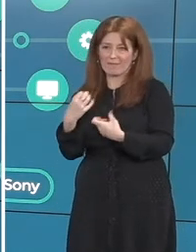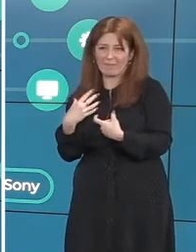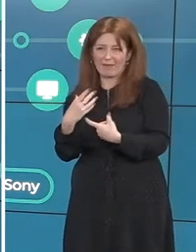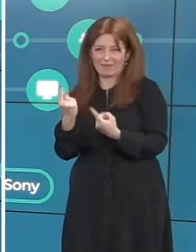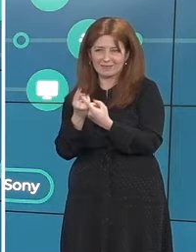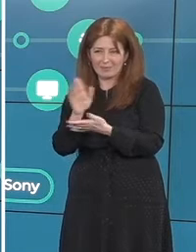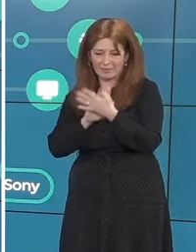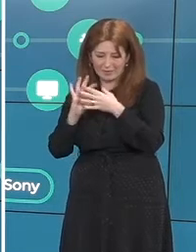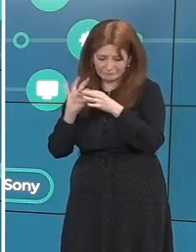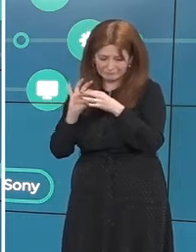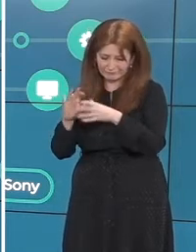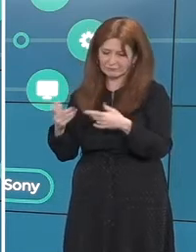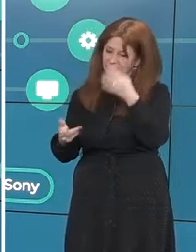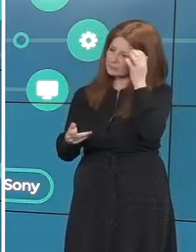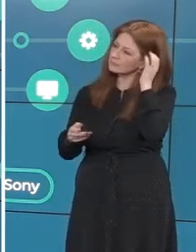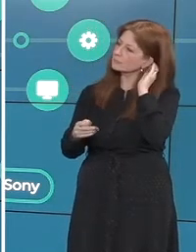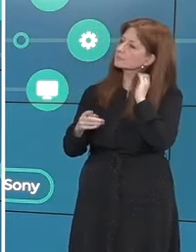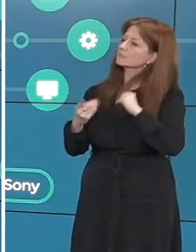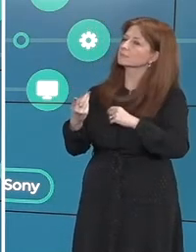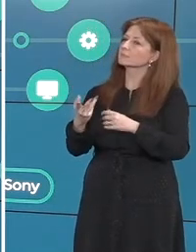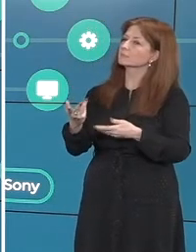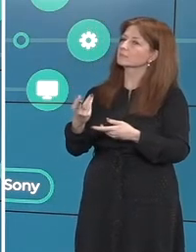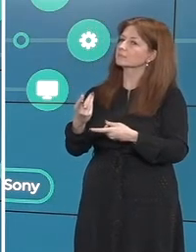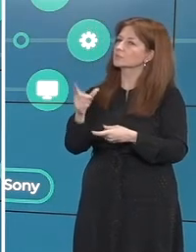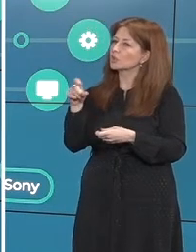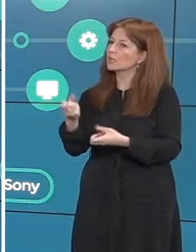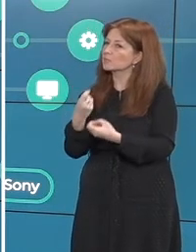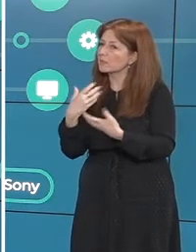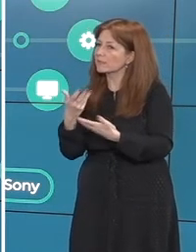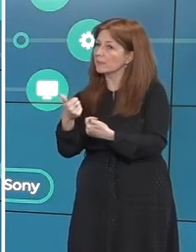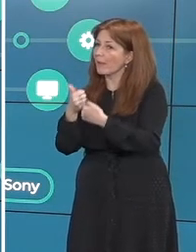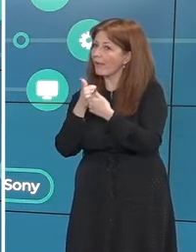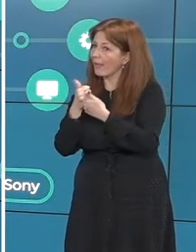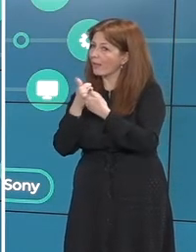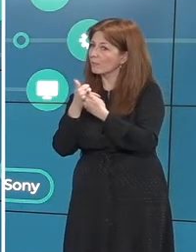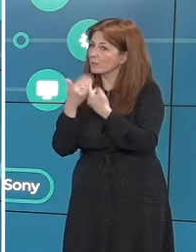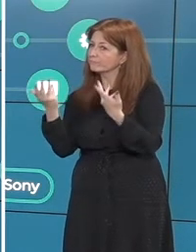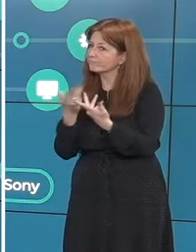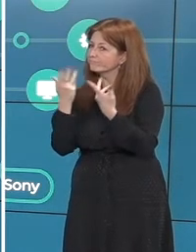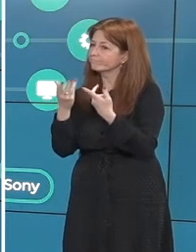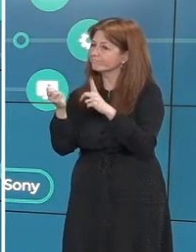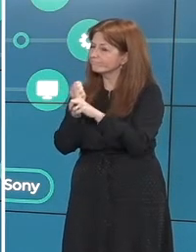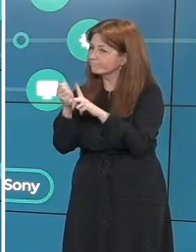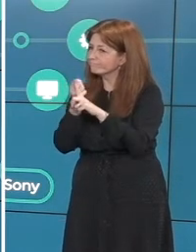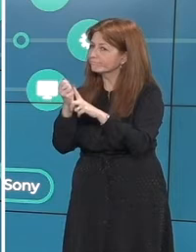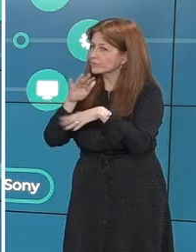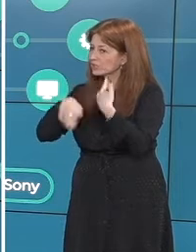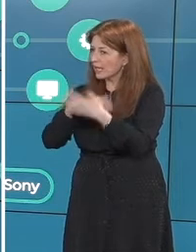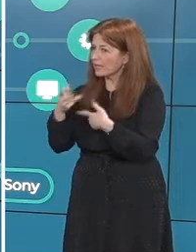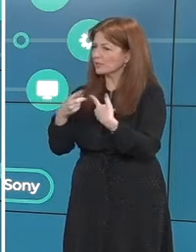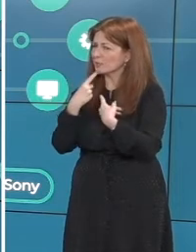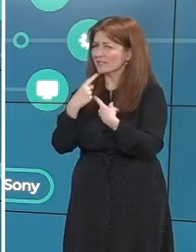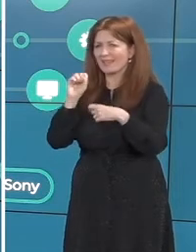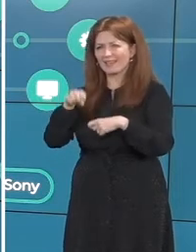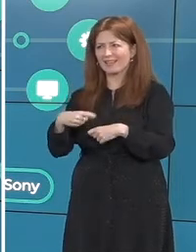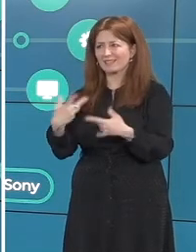in. So obviously, does customer feedback help you drive change internally? And I would say yes for that. But how does it